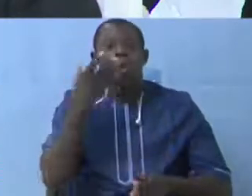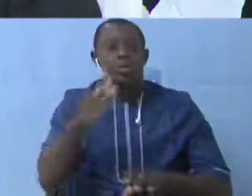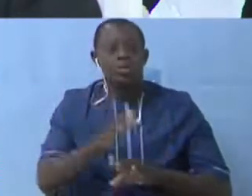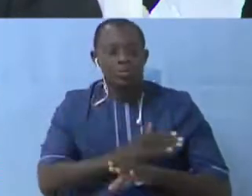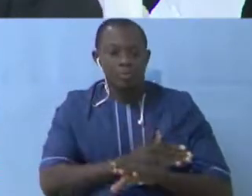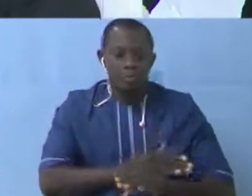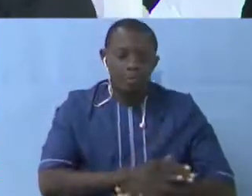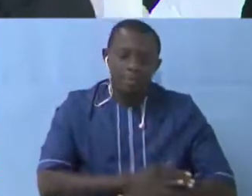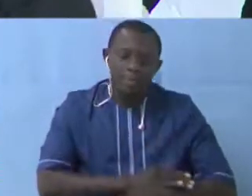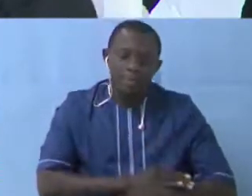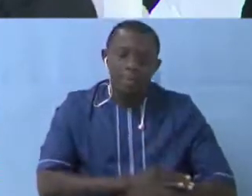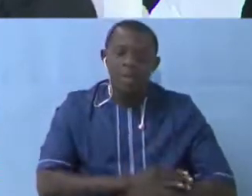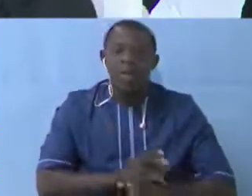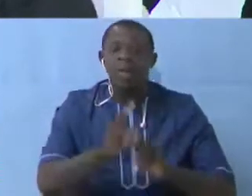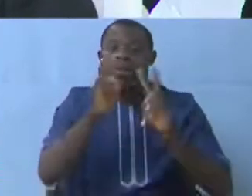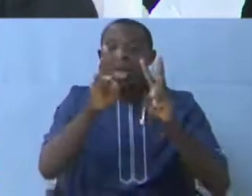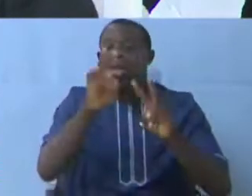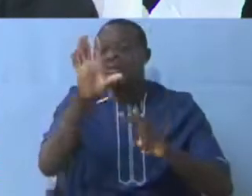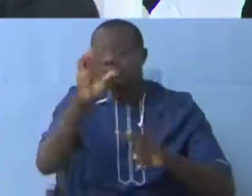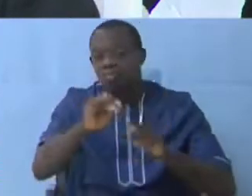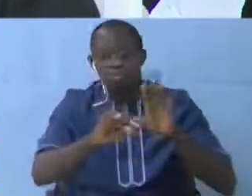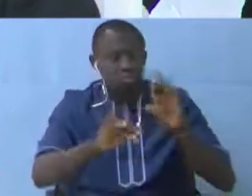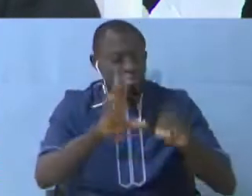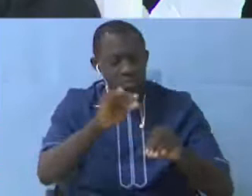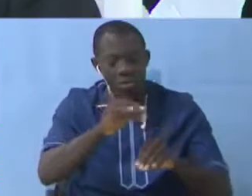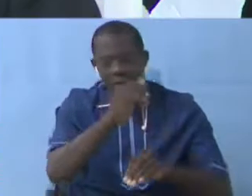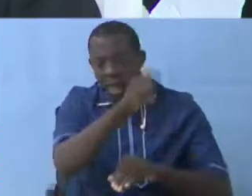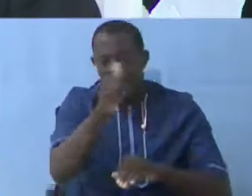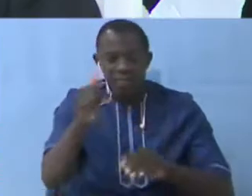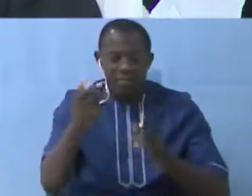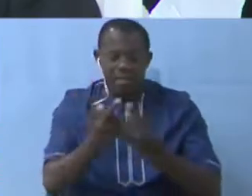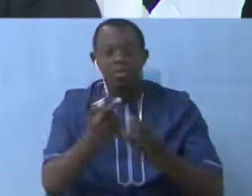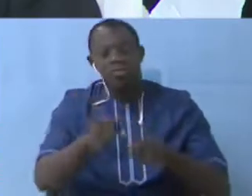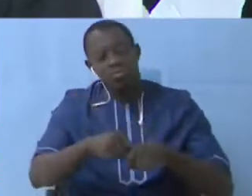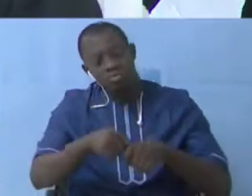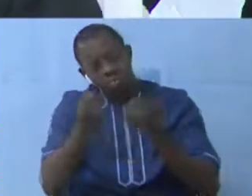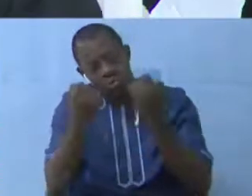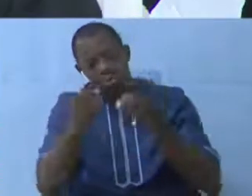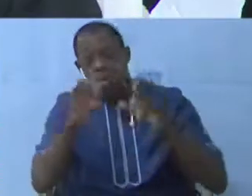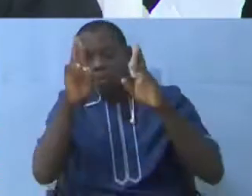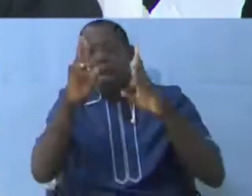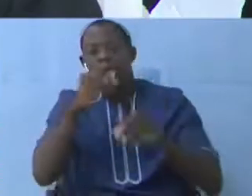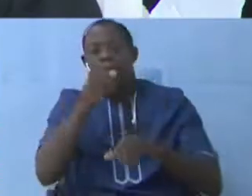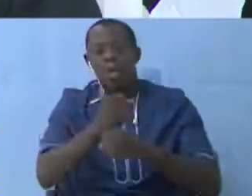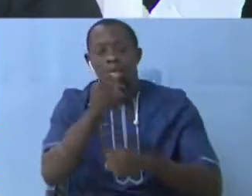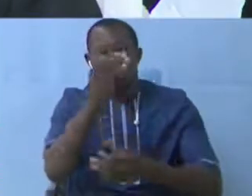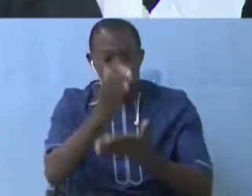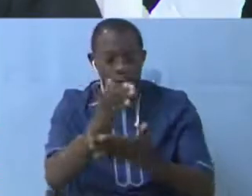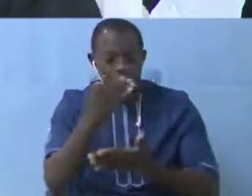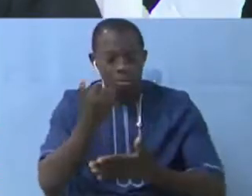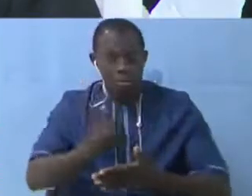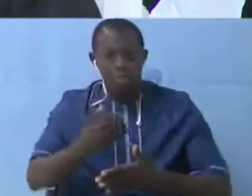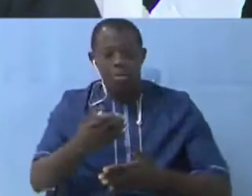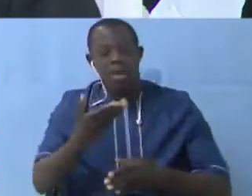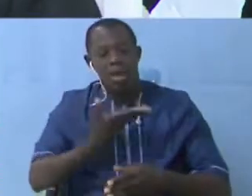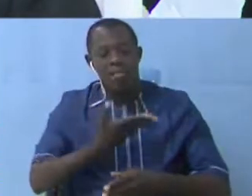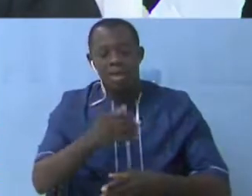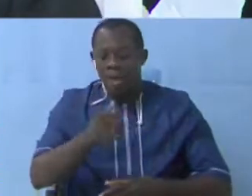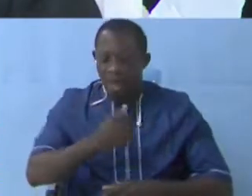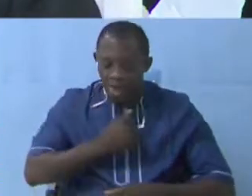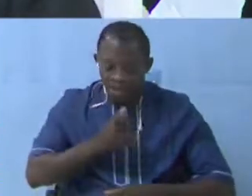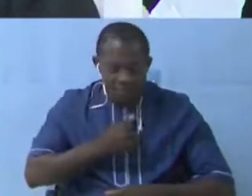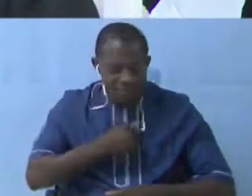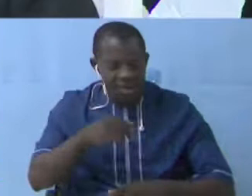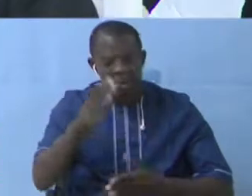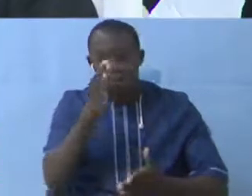Jammeh did everything to destroy that hope and instill fear permanently in the country. jamono